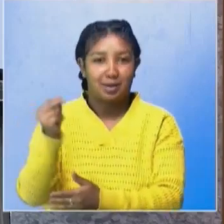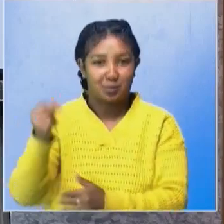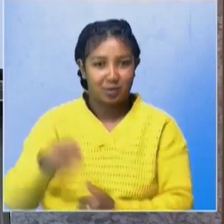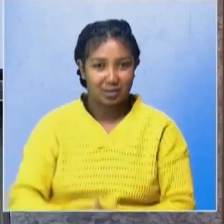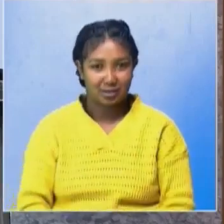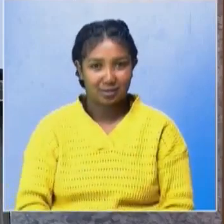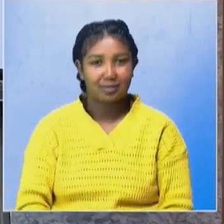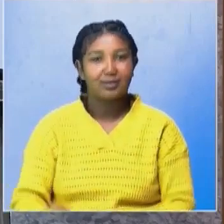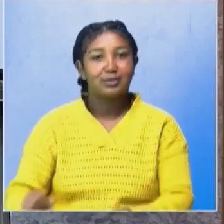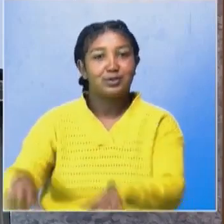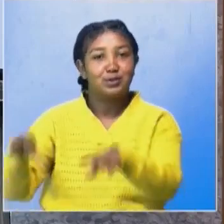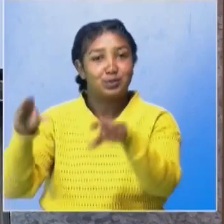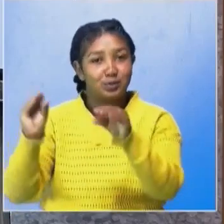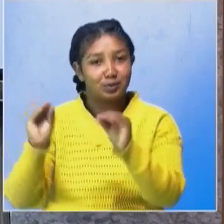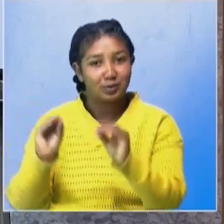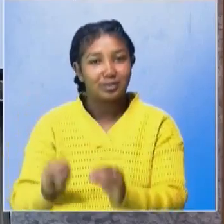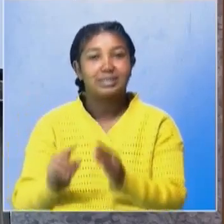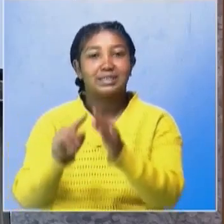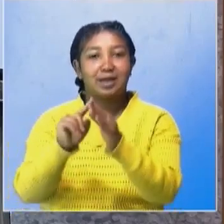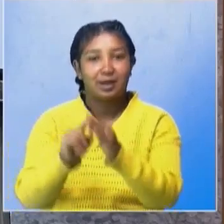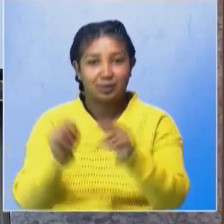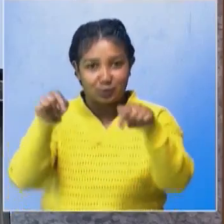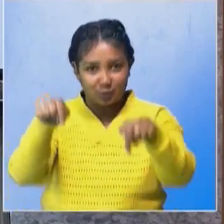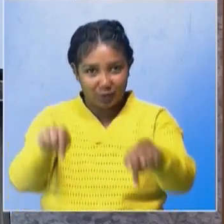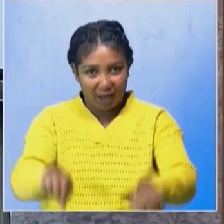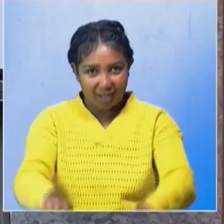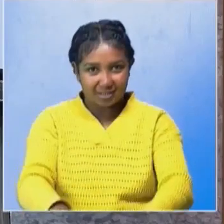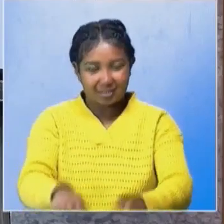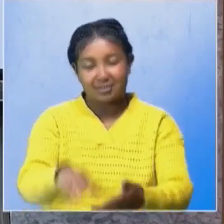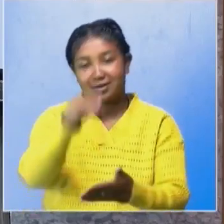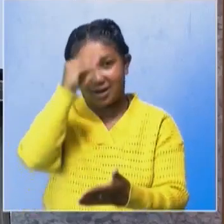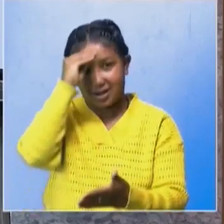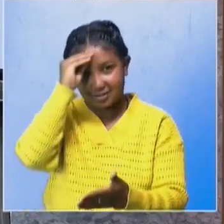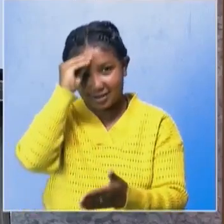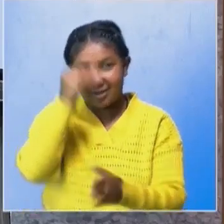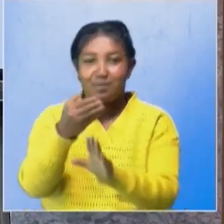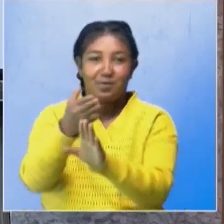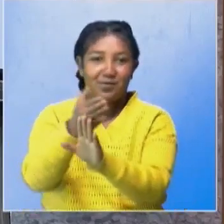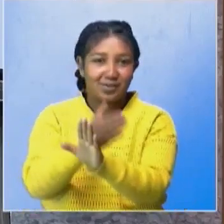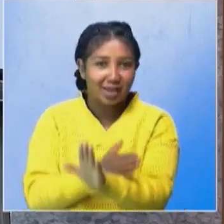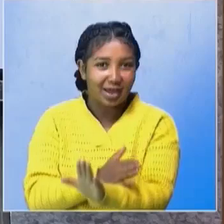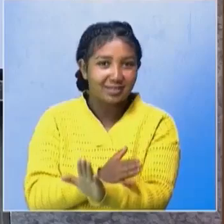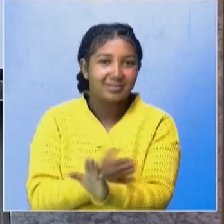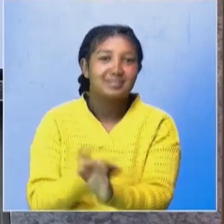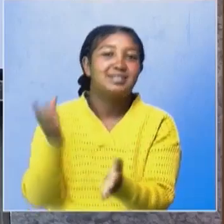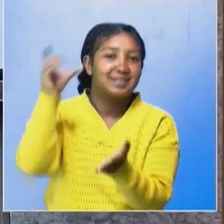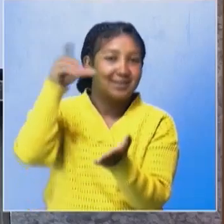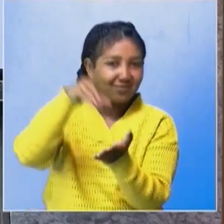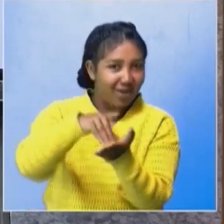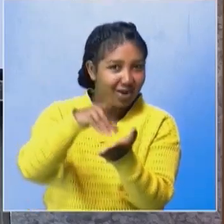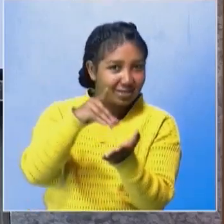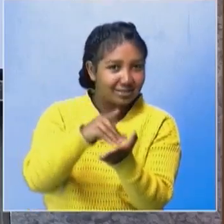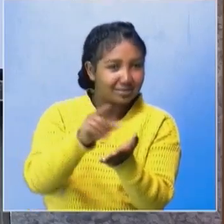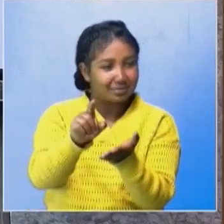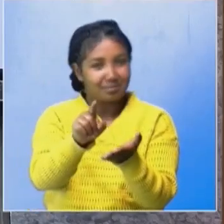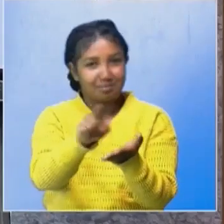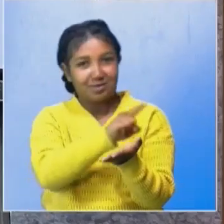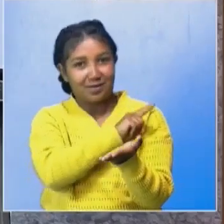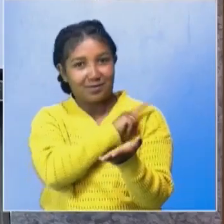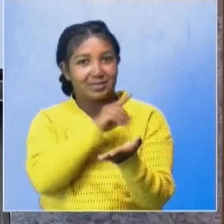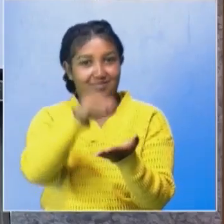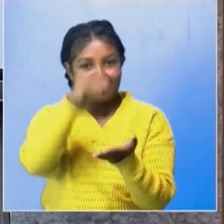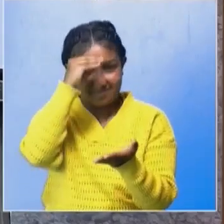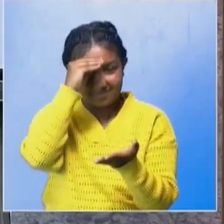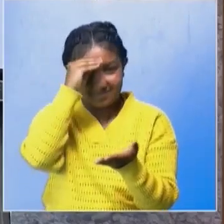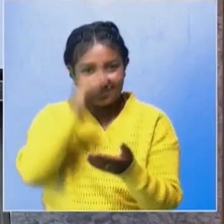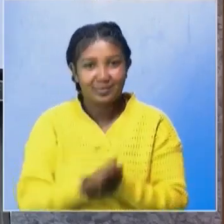network. Students, let us start today's lesson. Before that, let us revise our previous